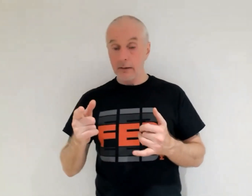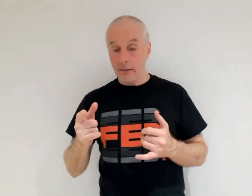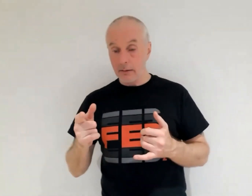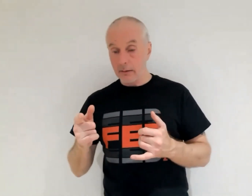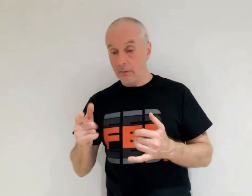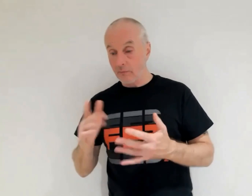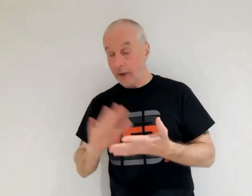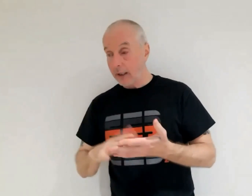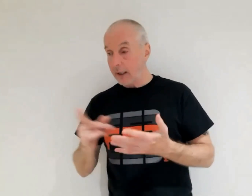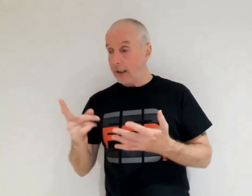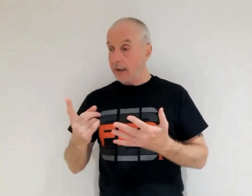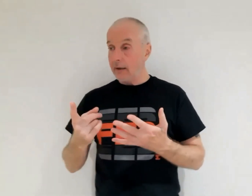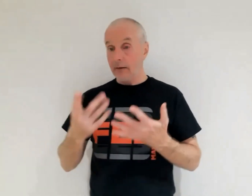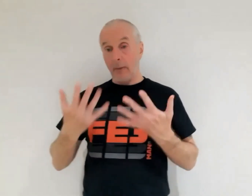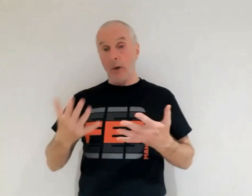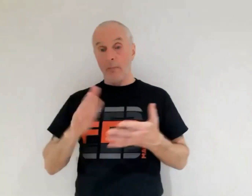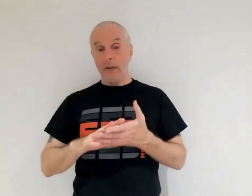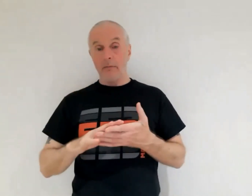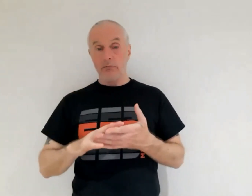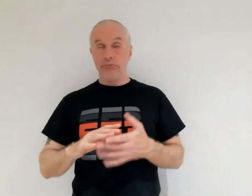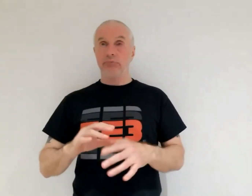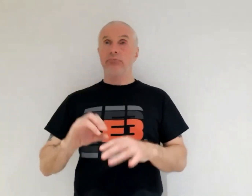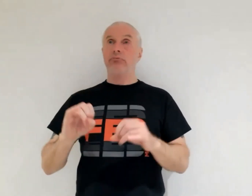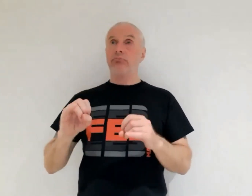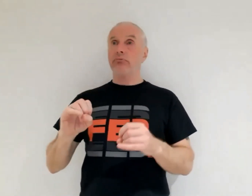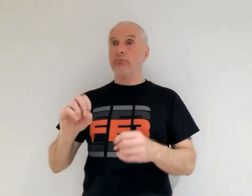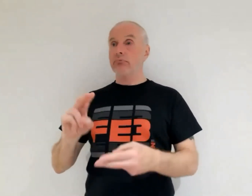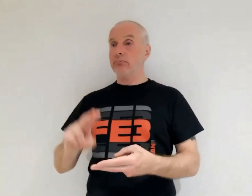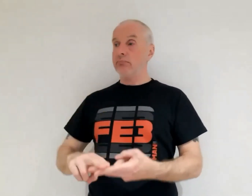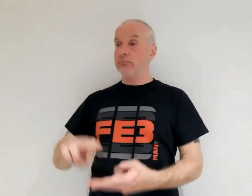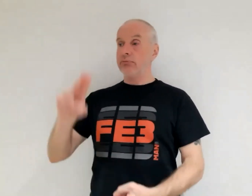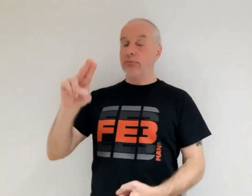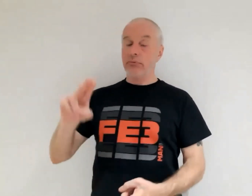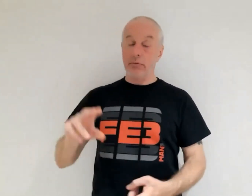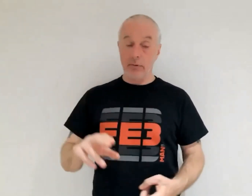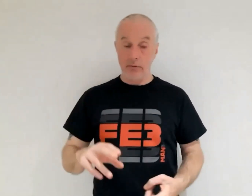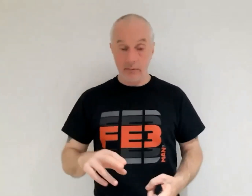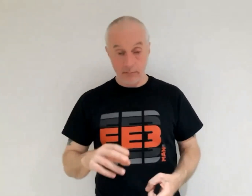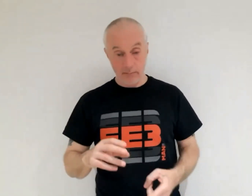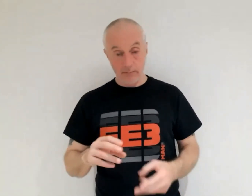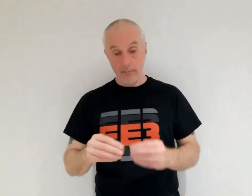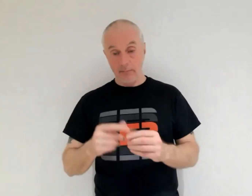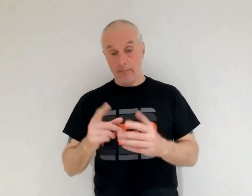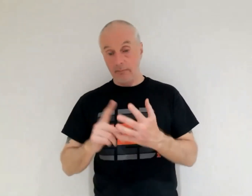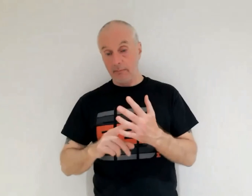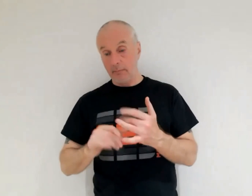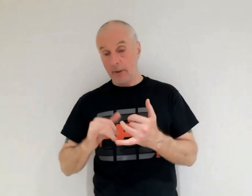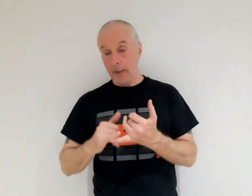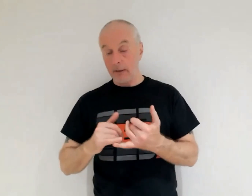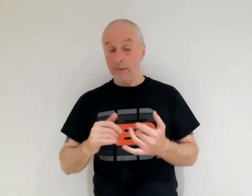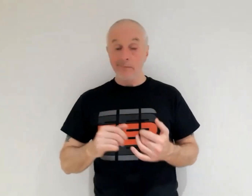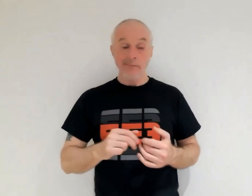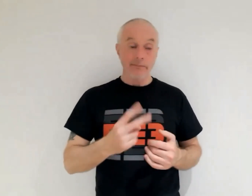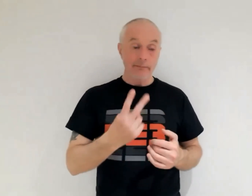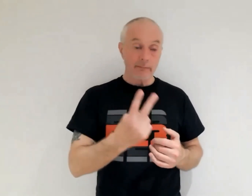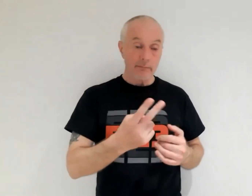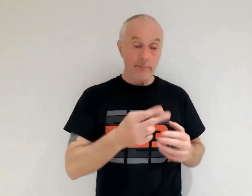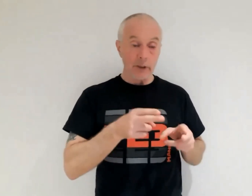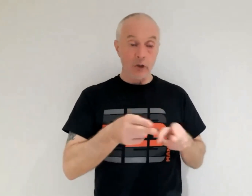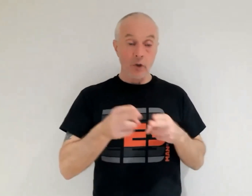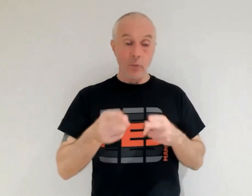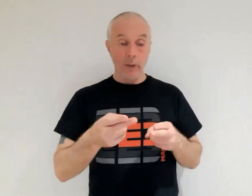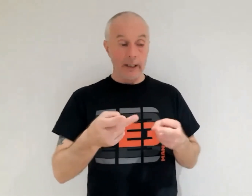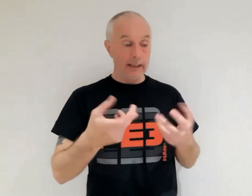topical at the moment. The sort of two broad category, or the two ways that you can make hydrogen at the moment